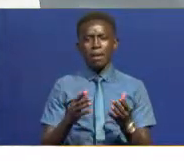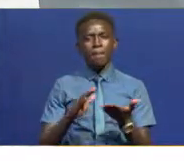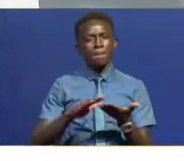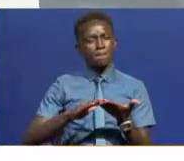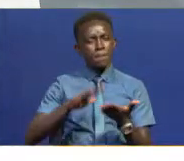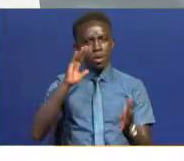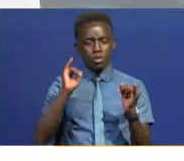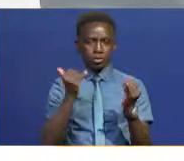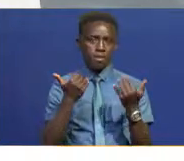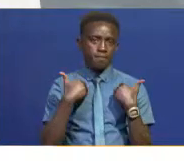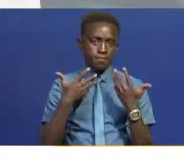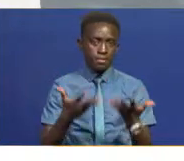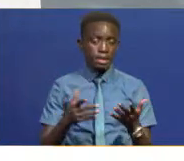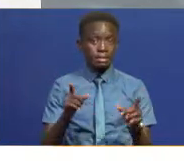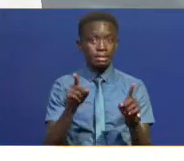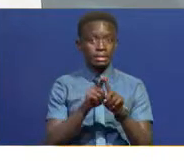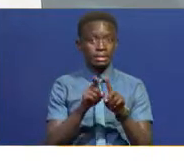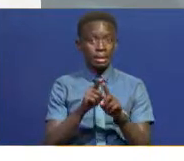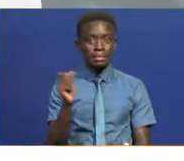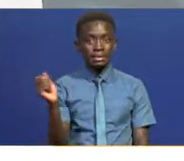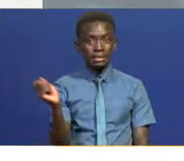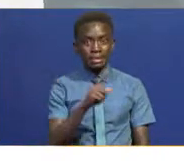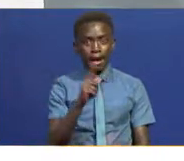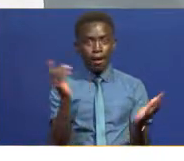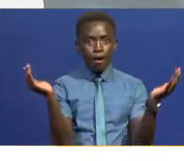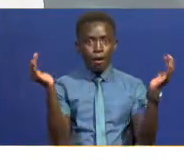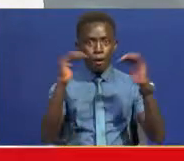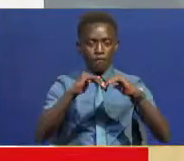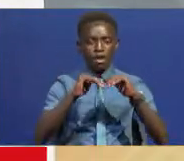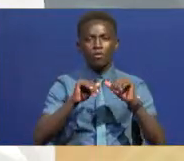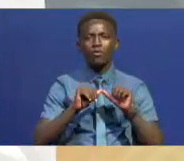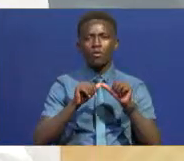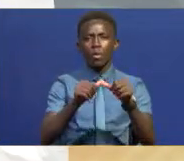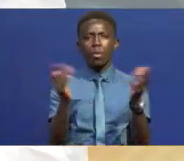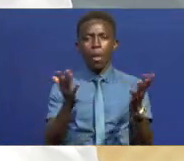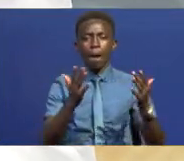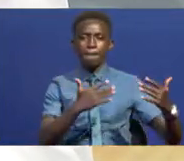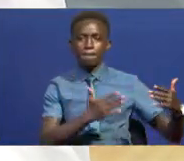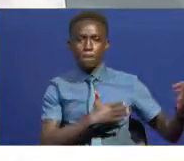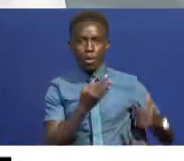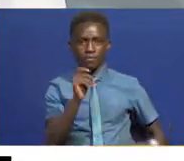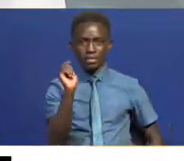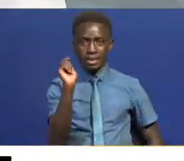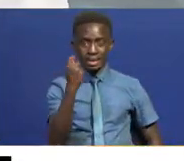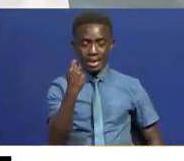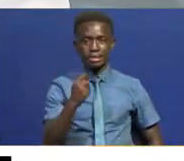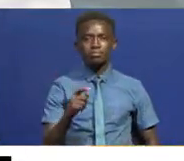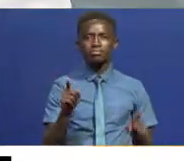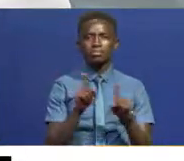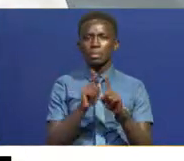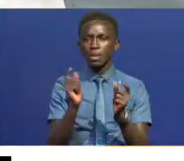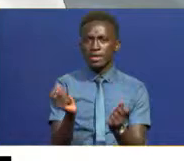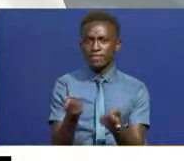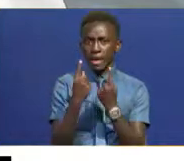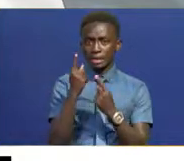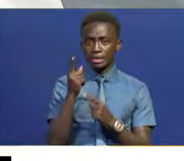hour, the wage bill conference is underway at the Bomas of Kenya. And this, as the event will be